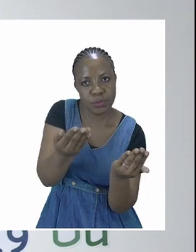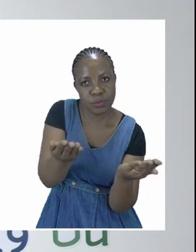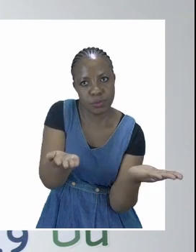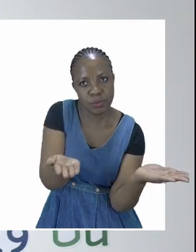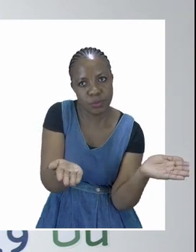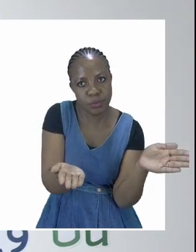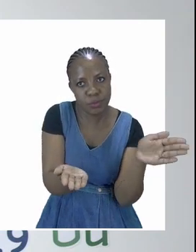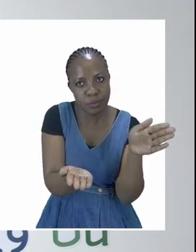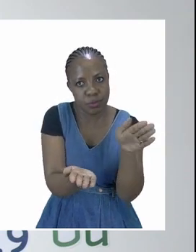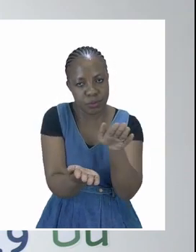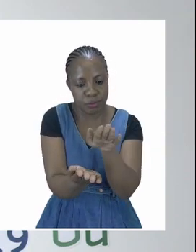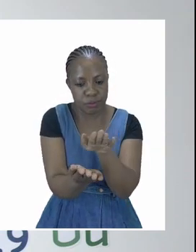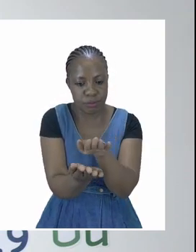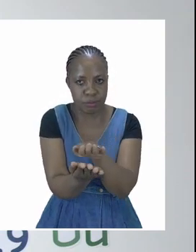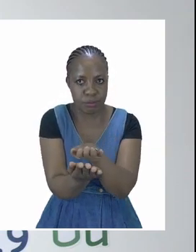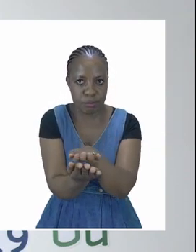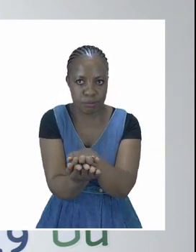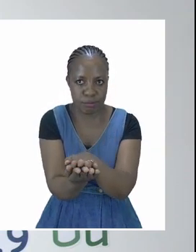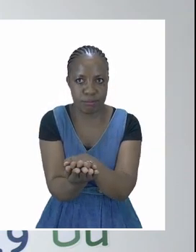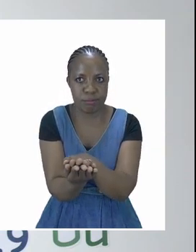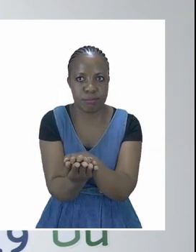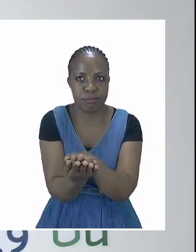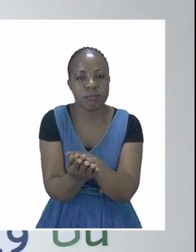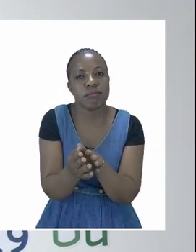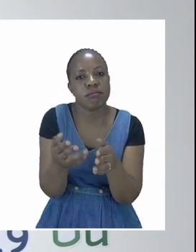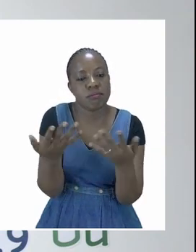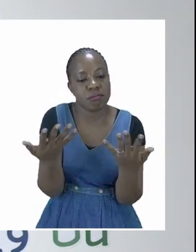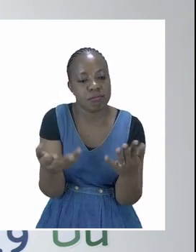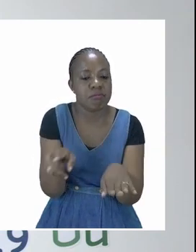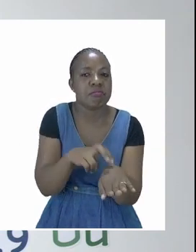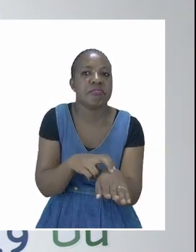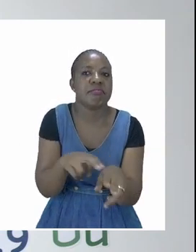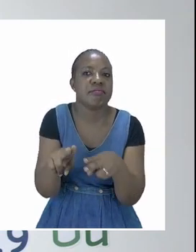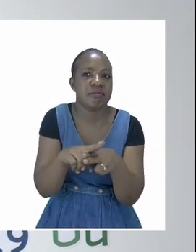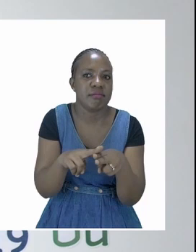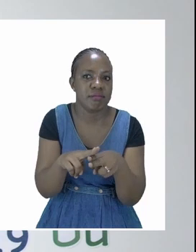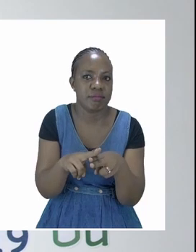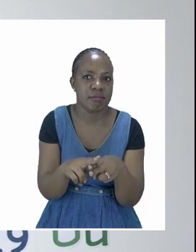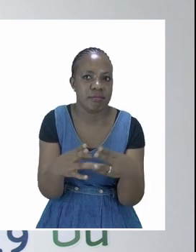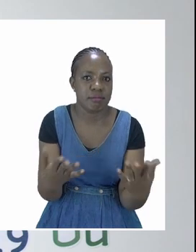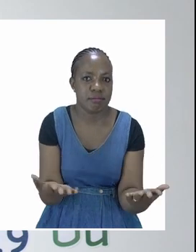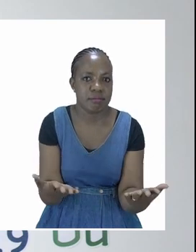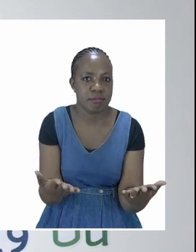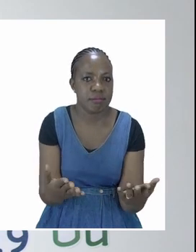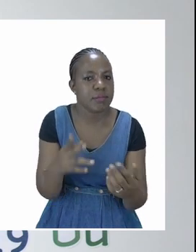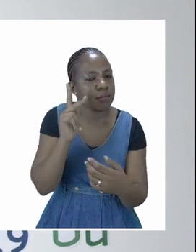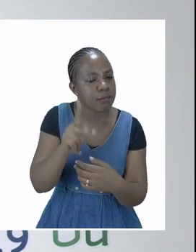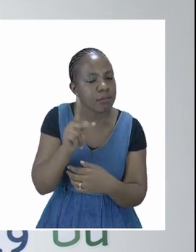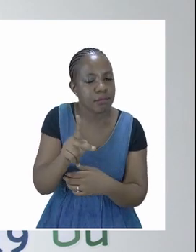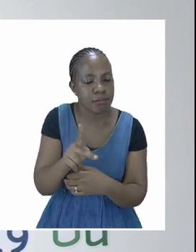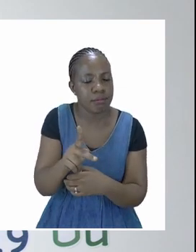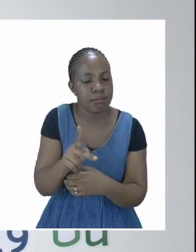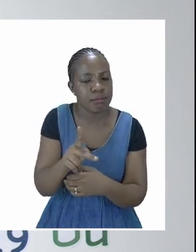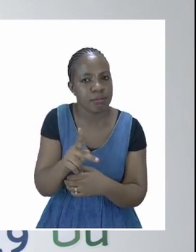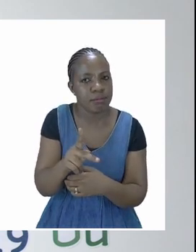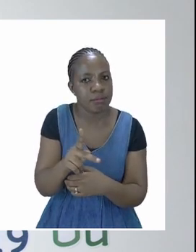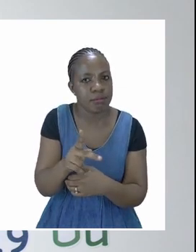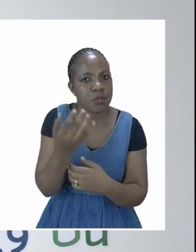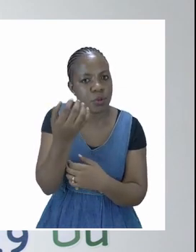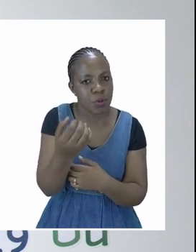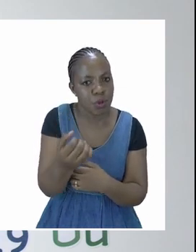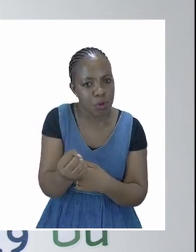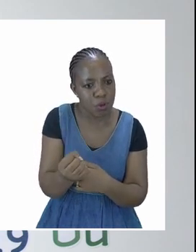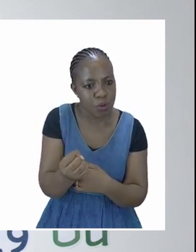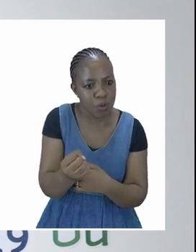it for ready to use. But there is more. We are also available on